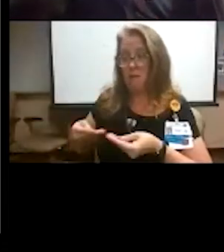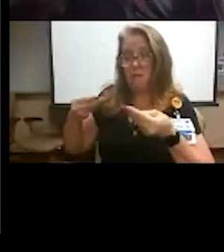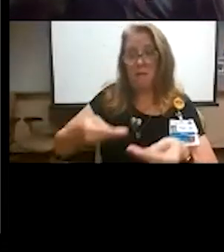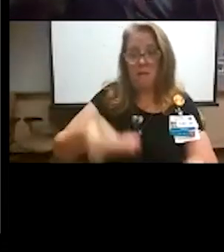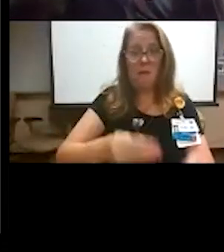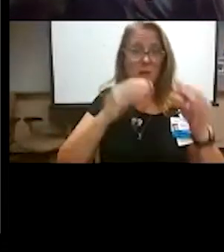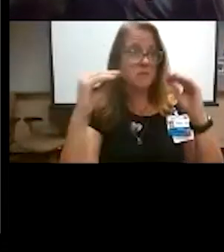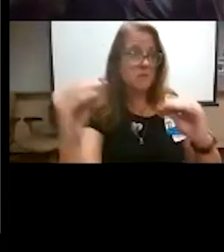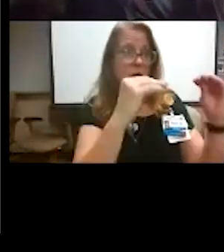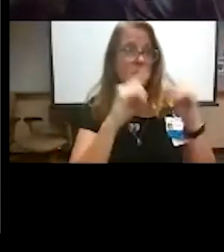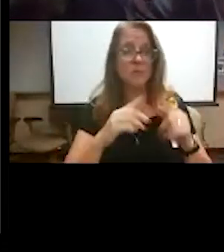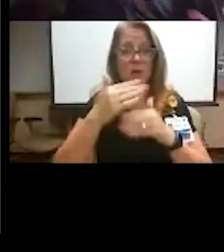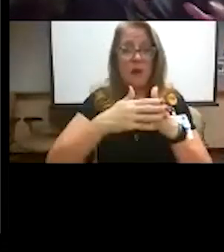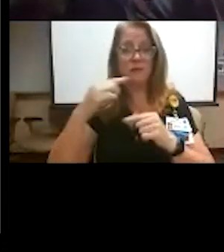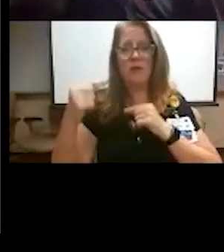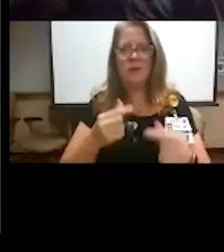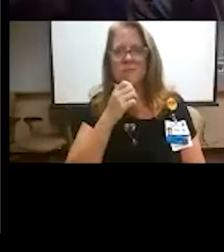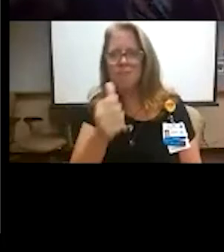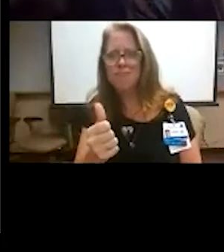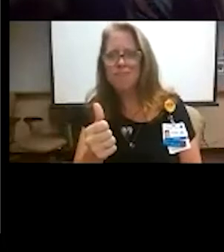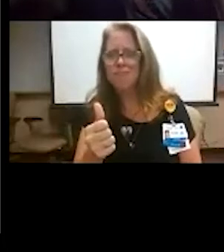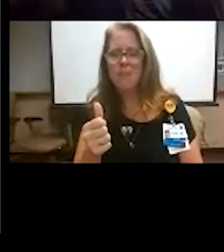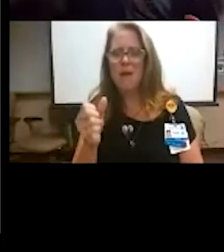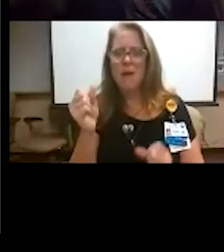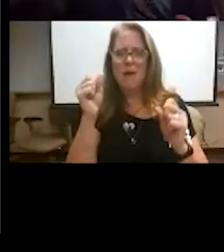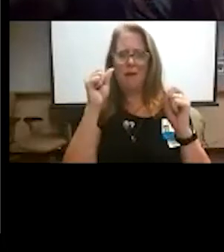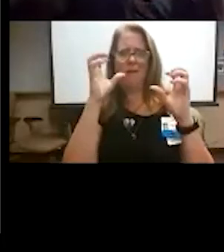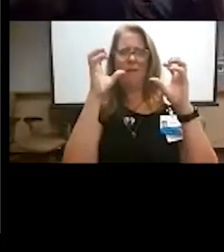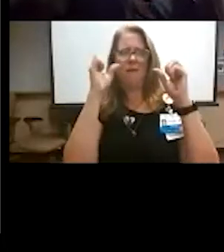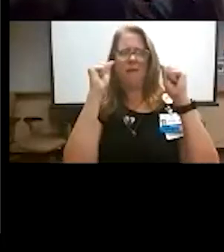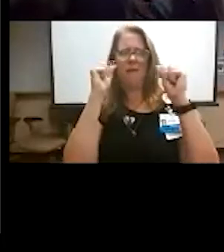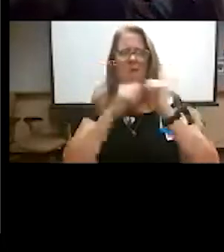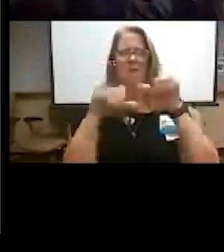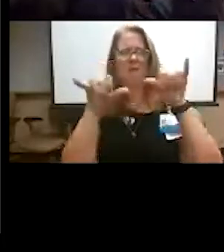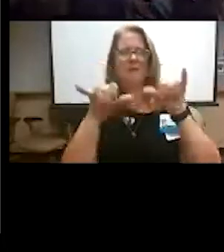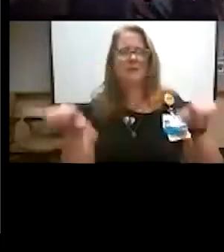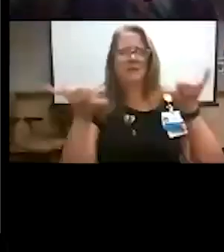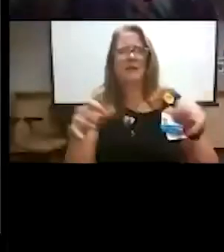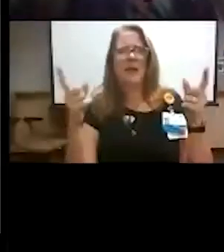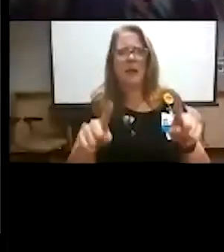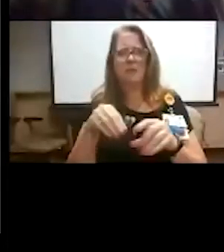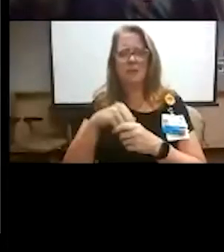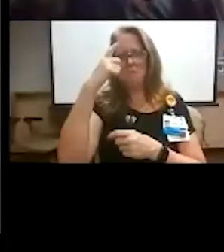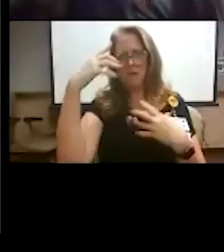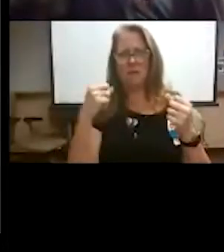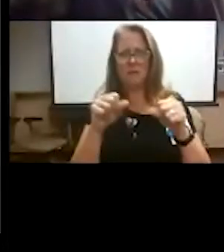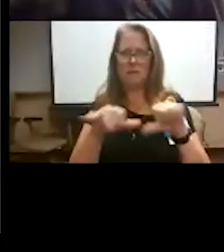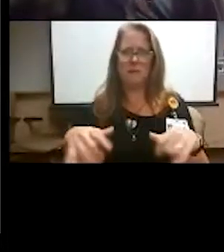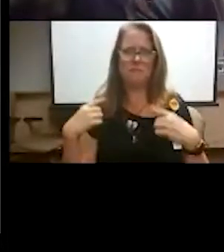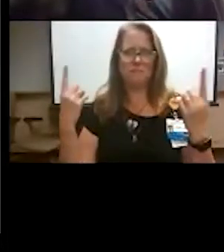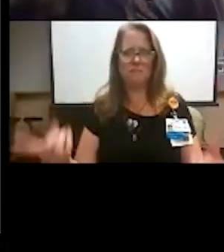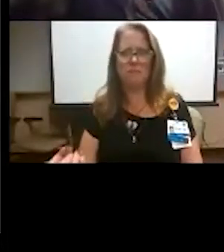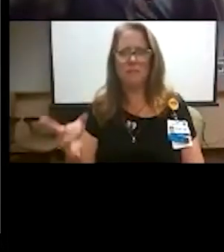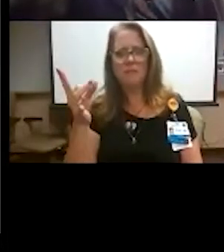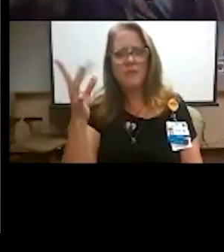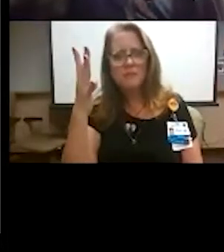younger generation. It's really amazing how consistently that's happened in the mental health system. That means